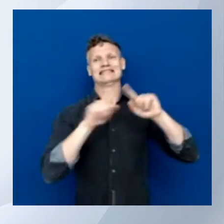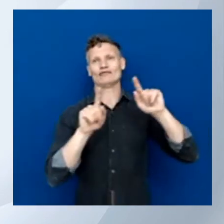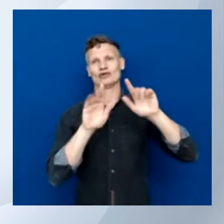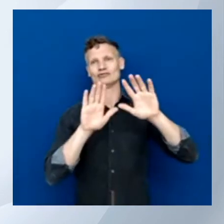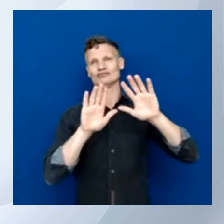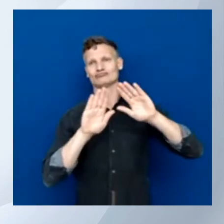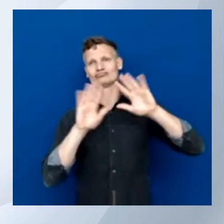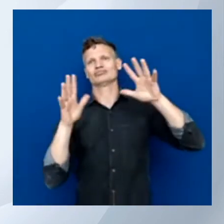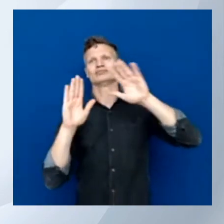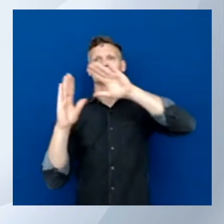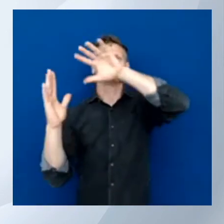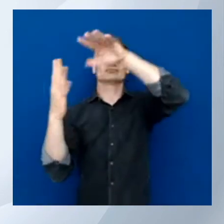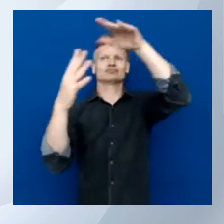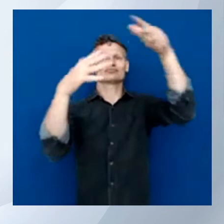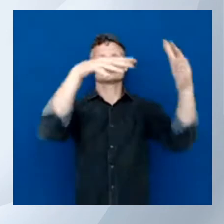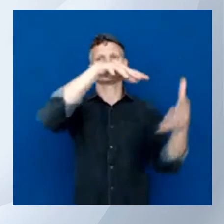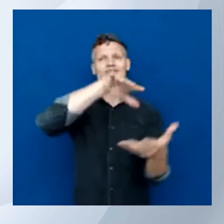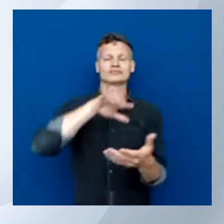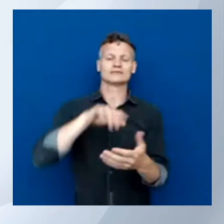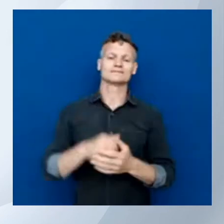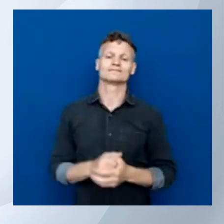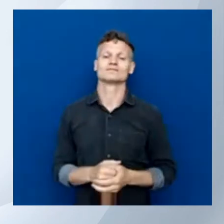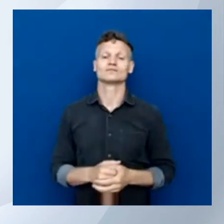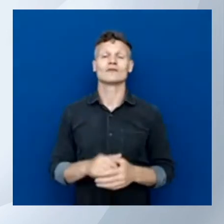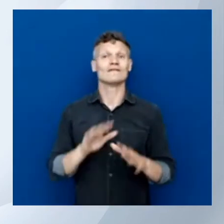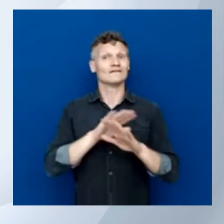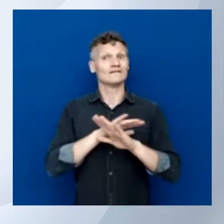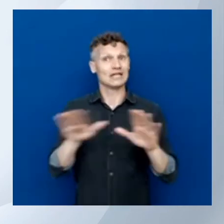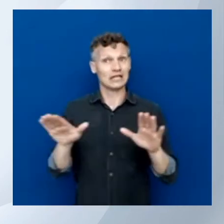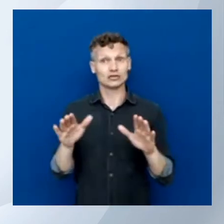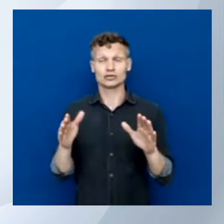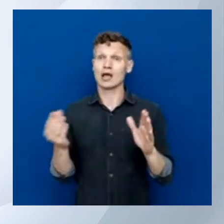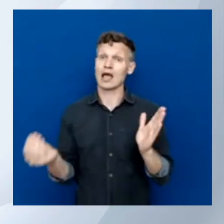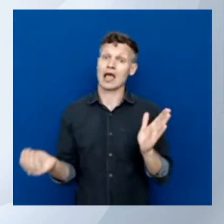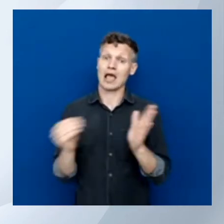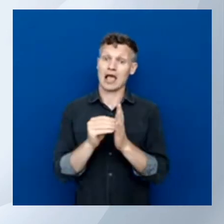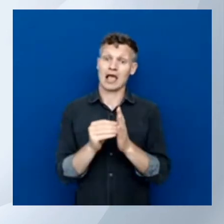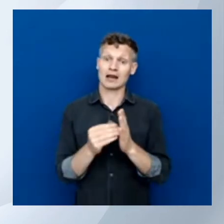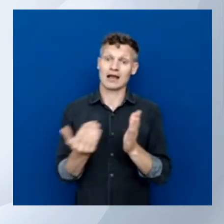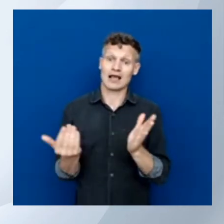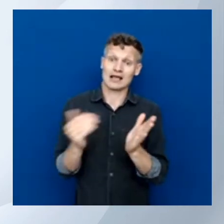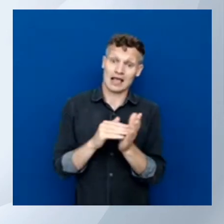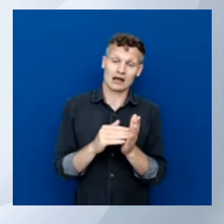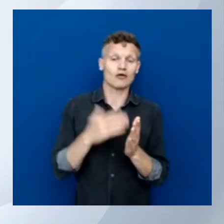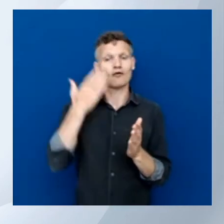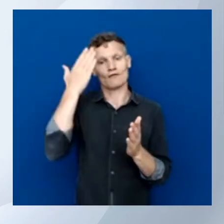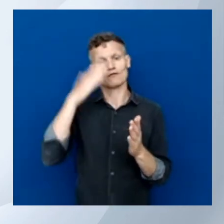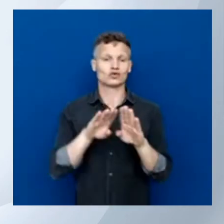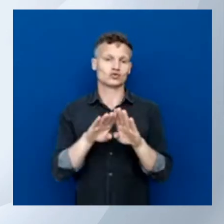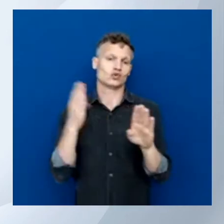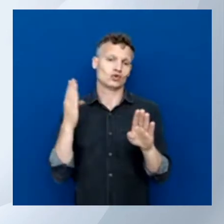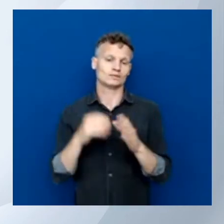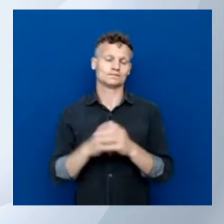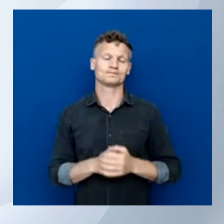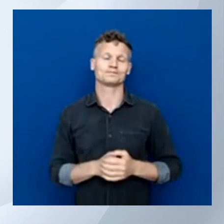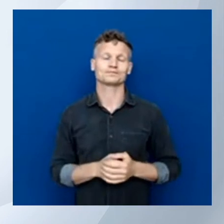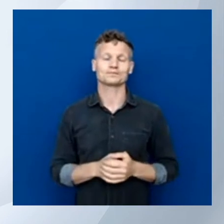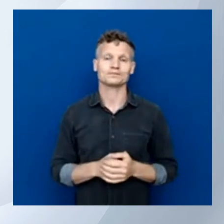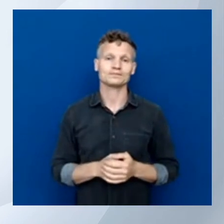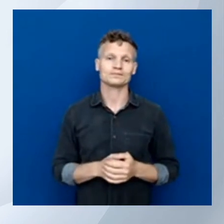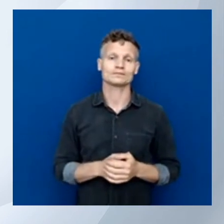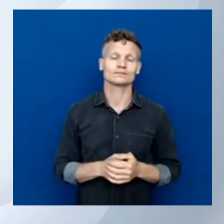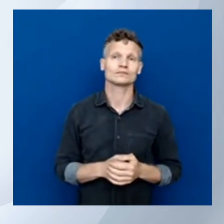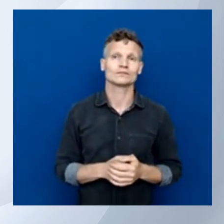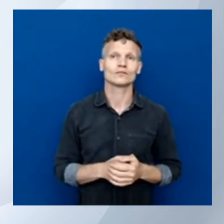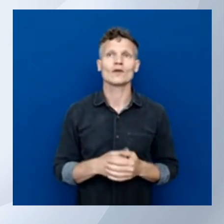region into Front Door. You'll see I've created 3 steps in my deployment, my release pipeline. You've got a West